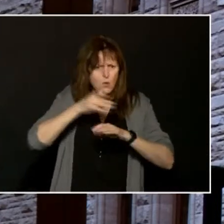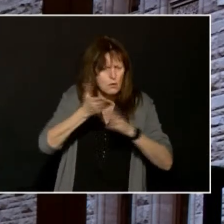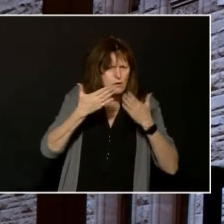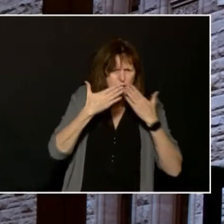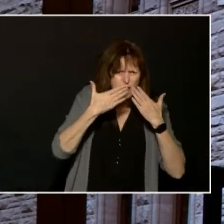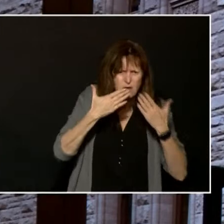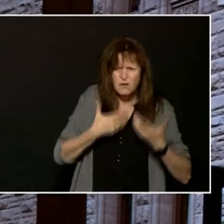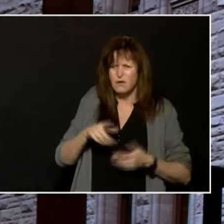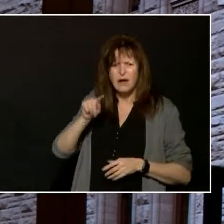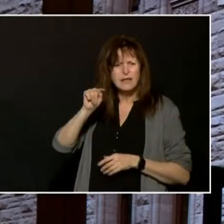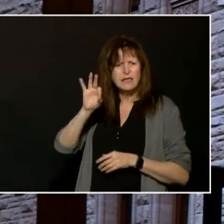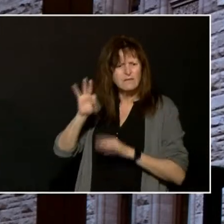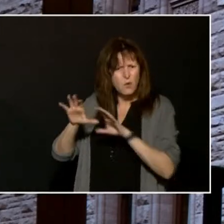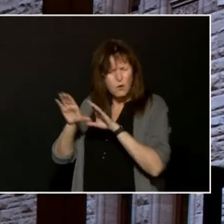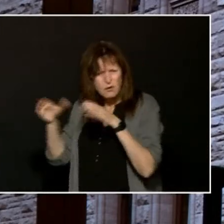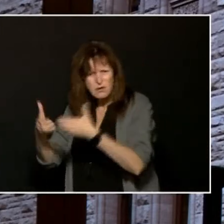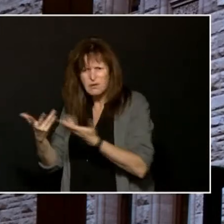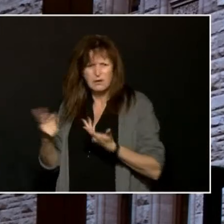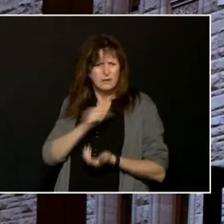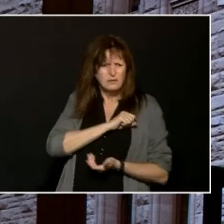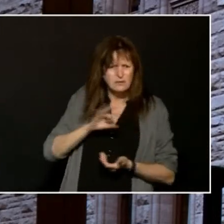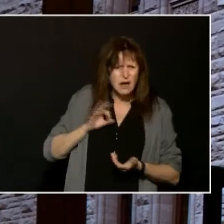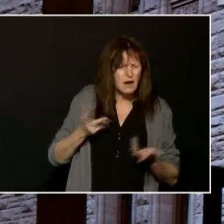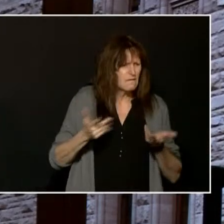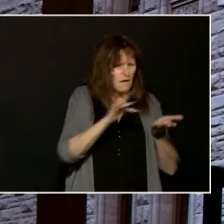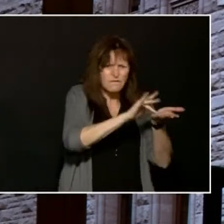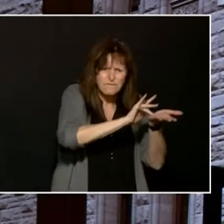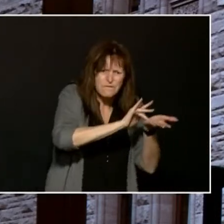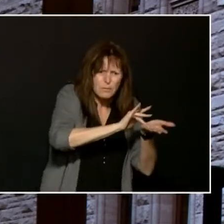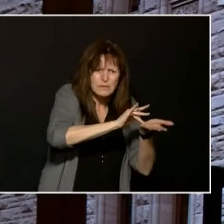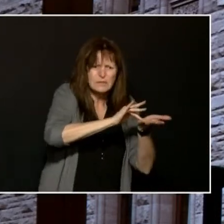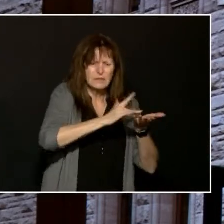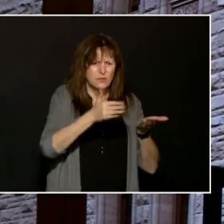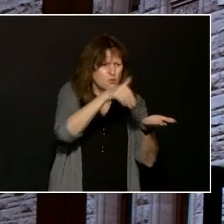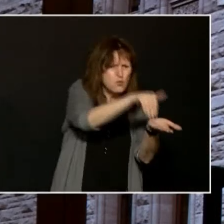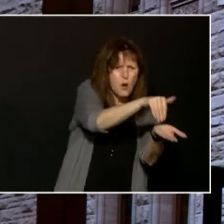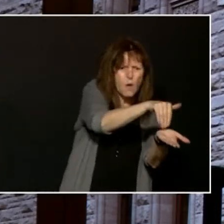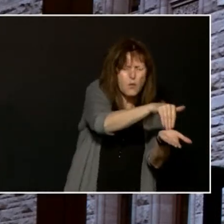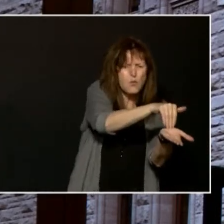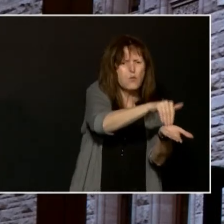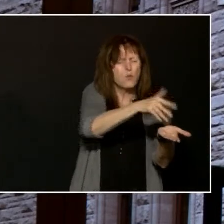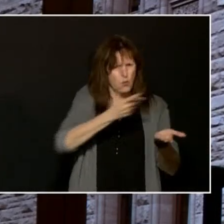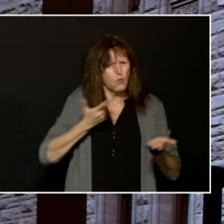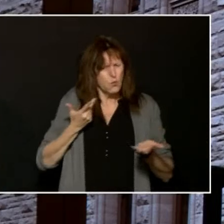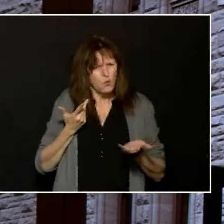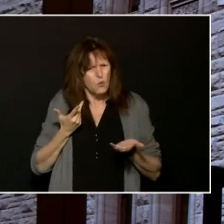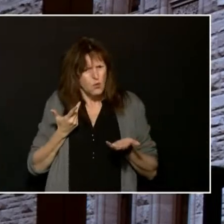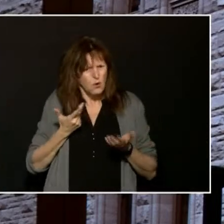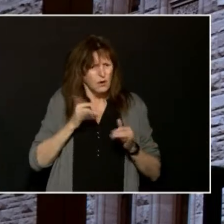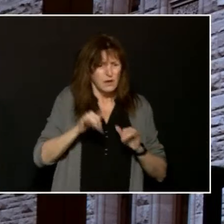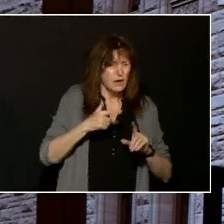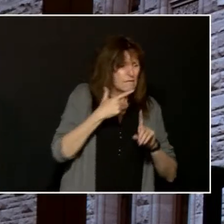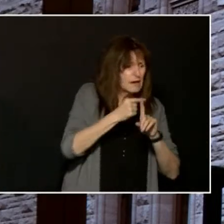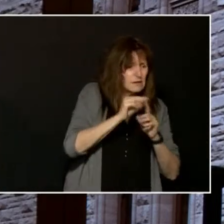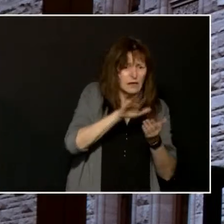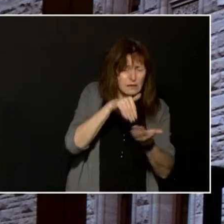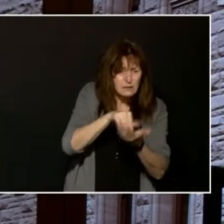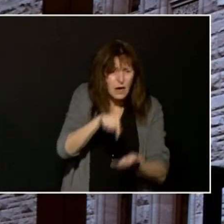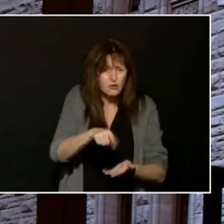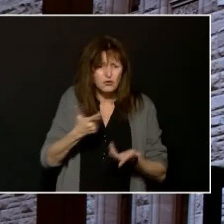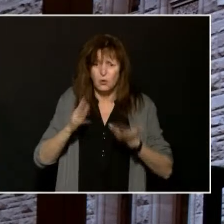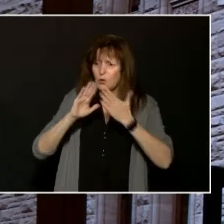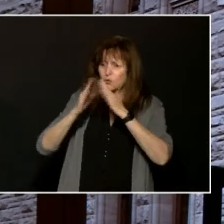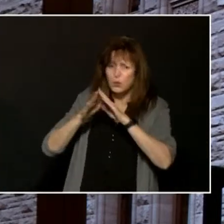to the staff, to the pharmacies, to the primary care physicians, to the mass vaccination centers, to the community groups, to the workplace